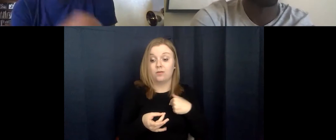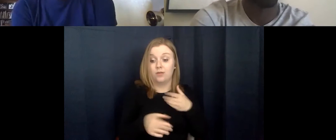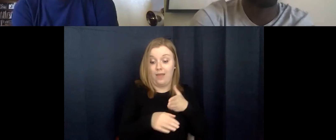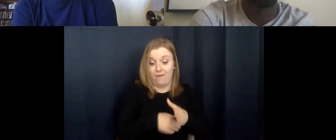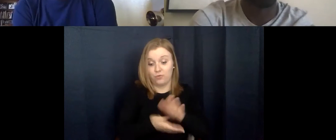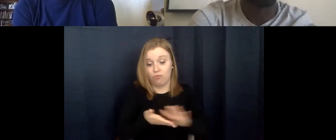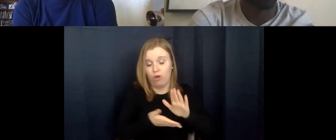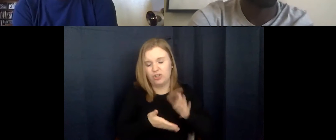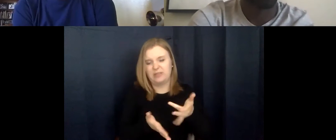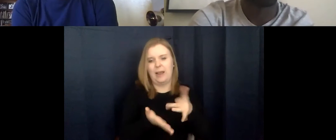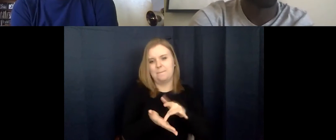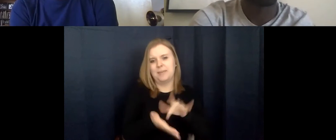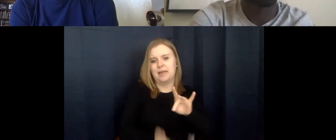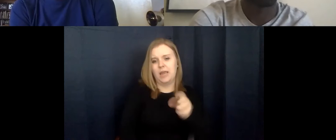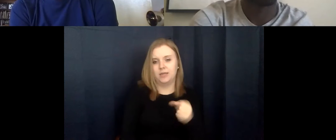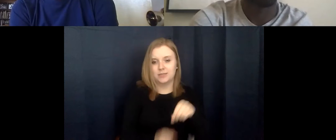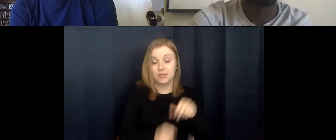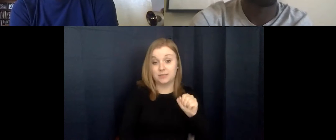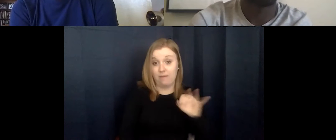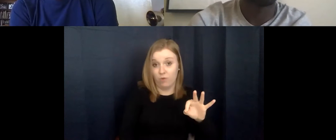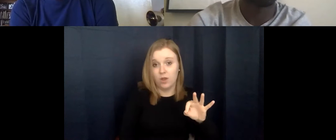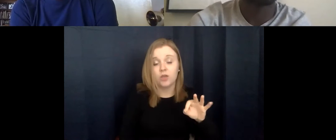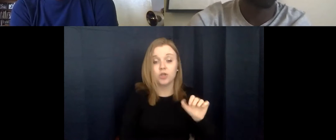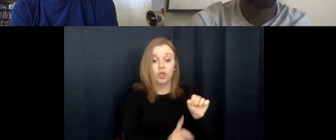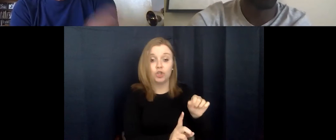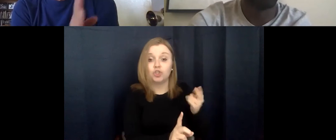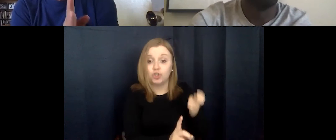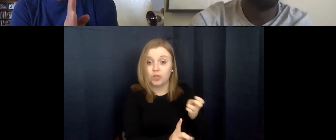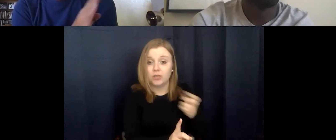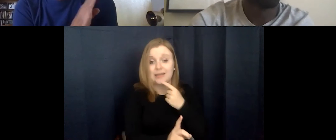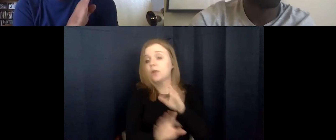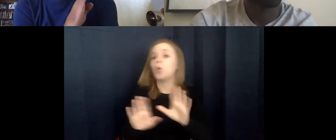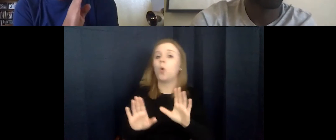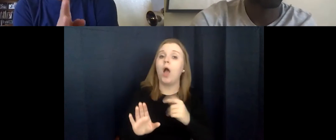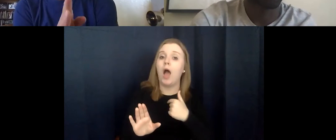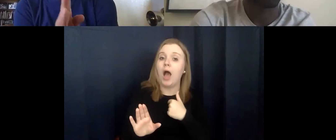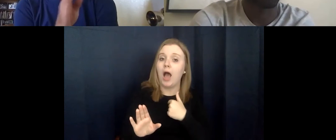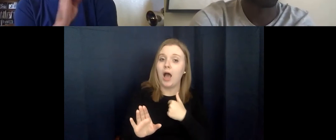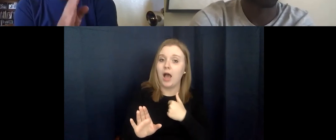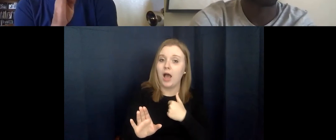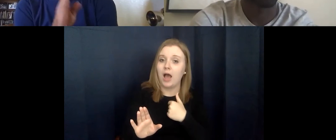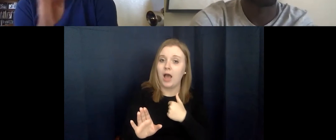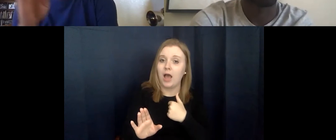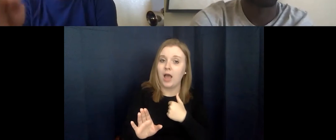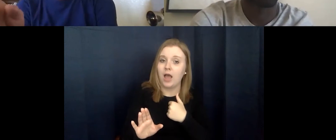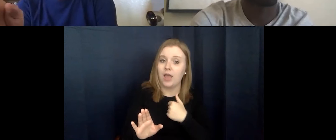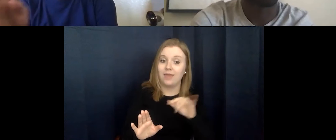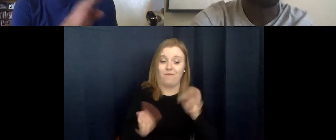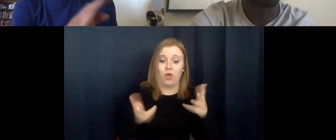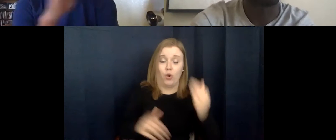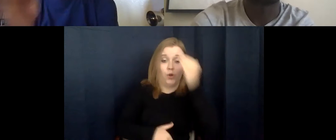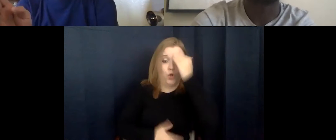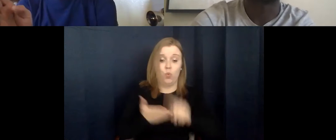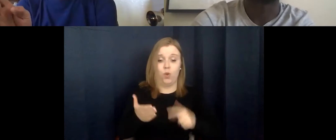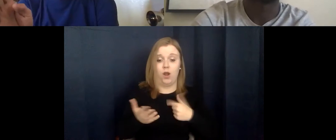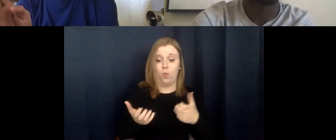80s in San Francisco. And she was like, no, I don't, if I already know what I want to say, then